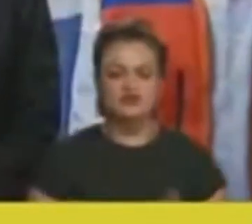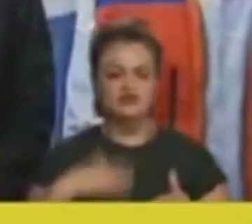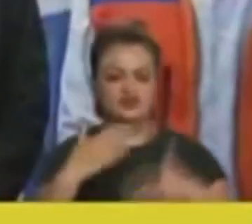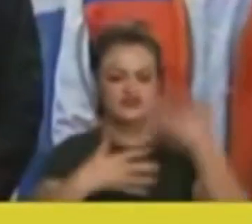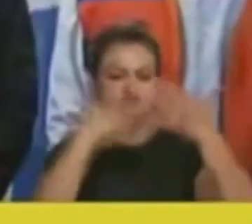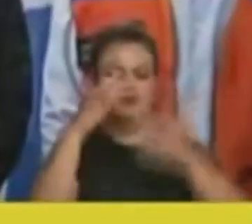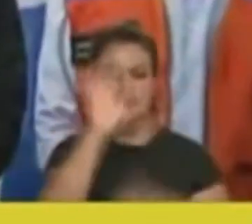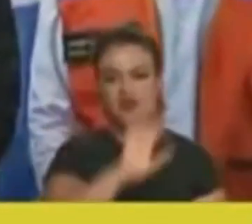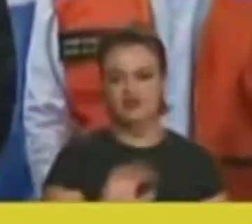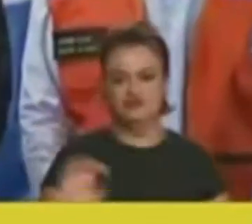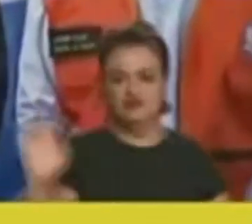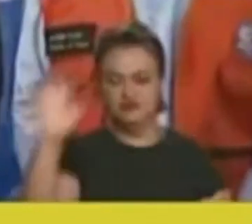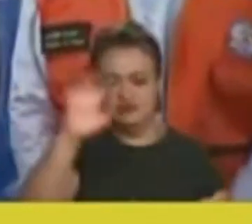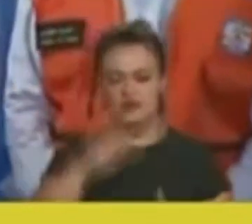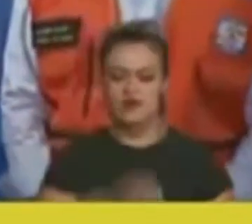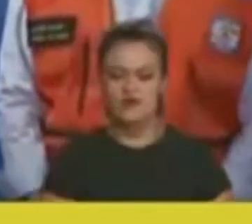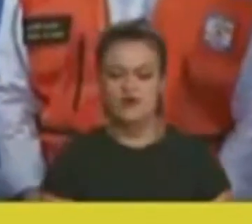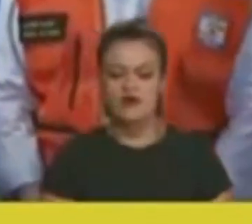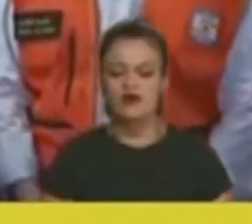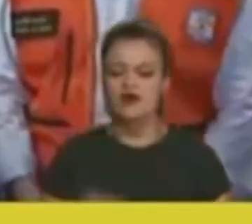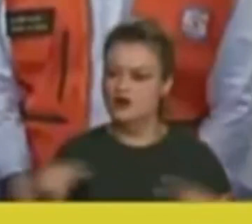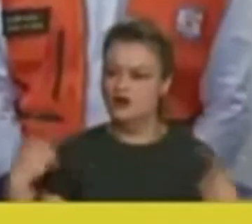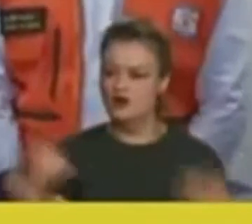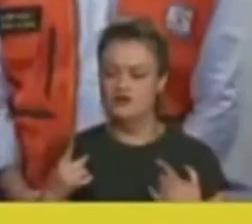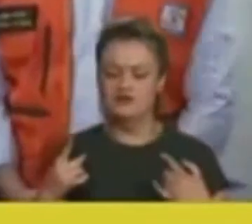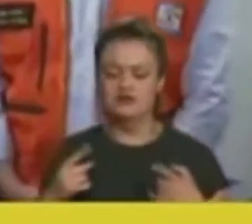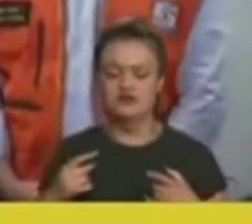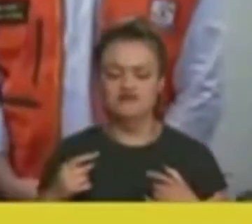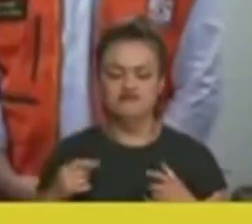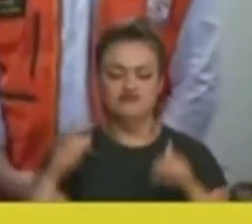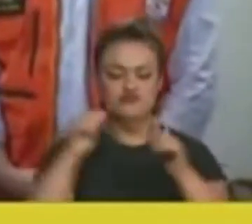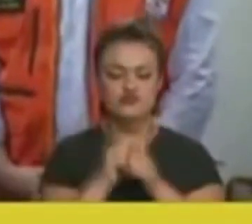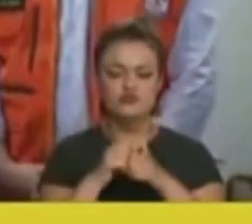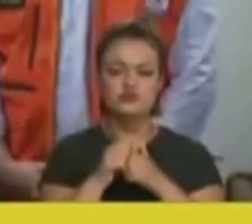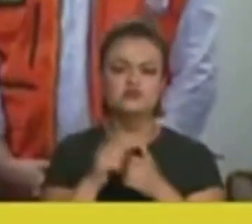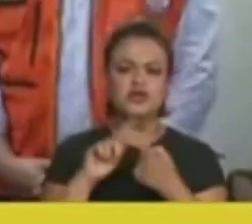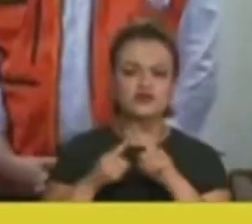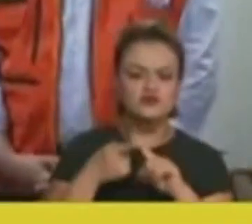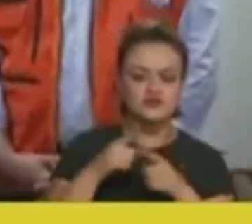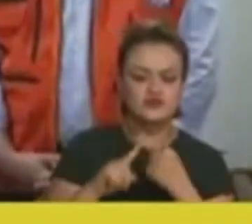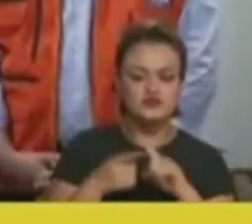you know how the reparations